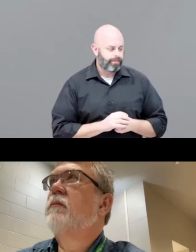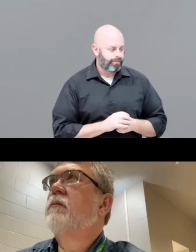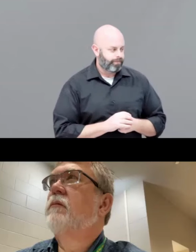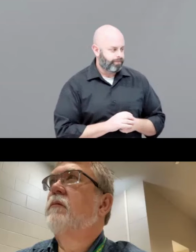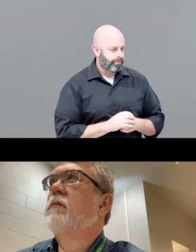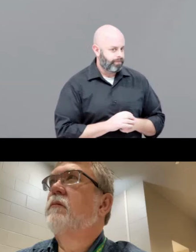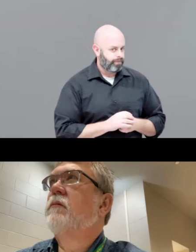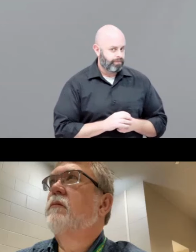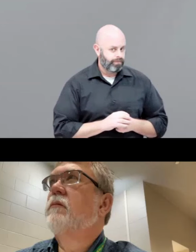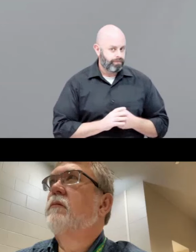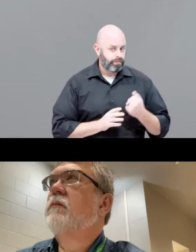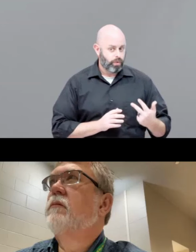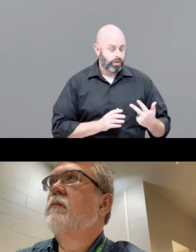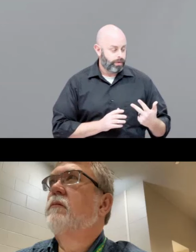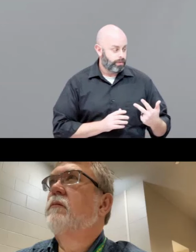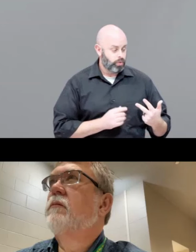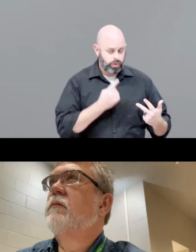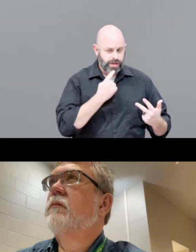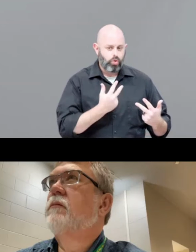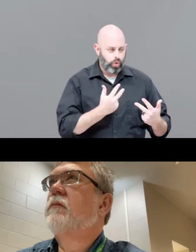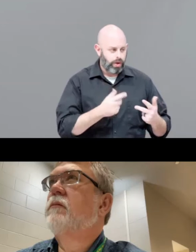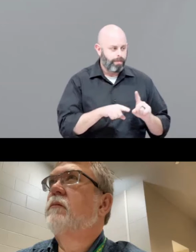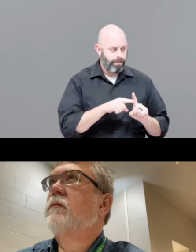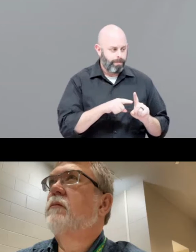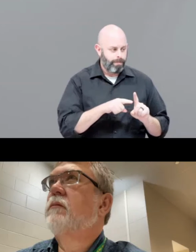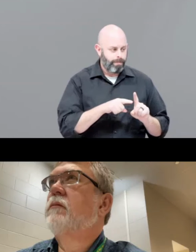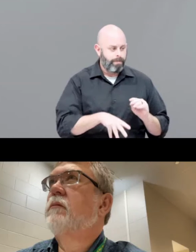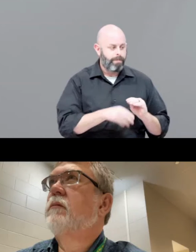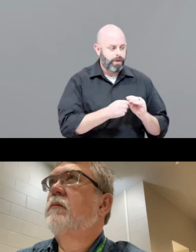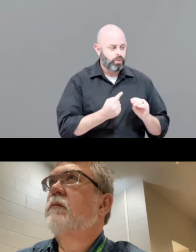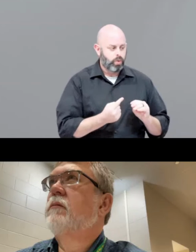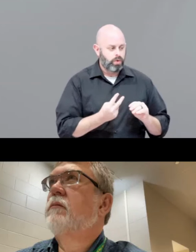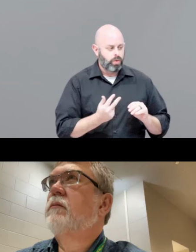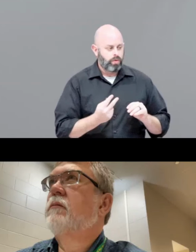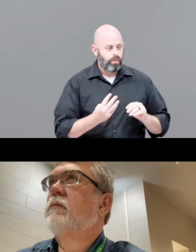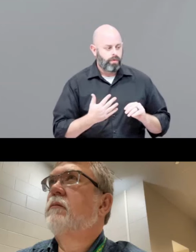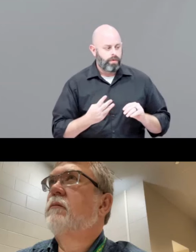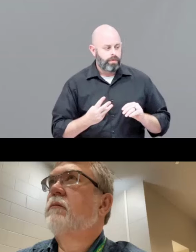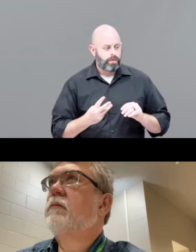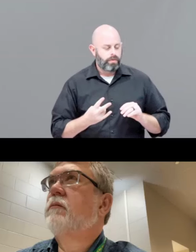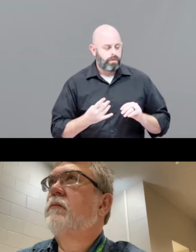it 3? 3 plus 1. No, 4.